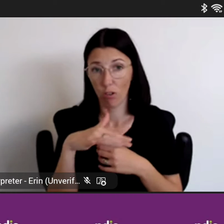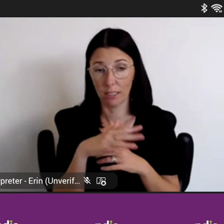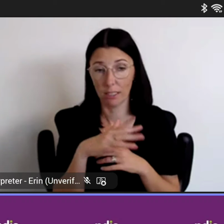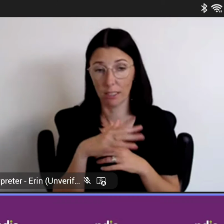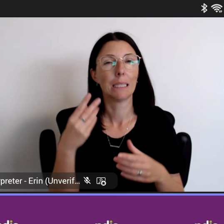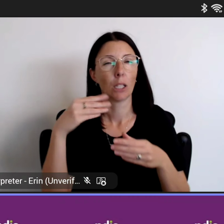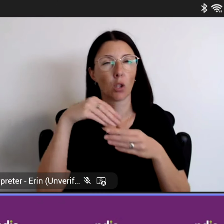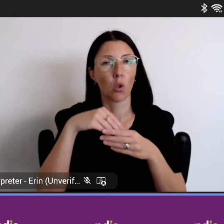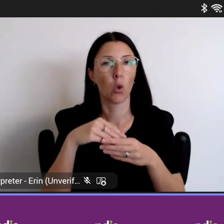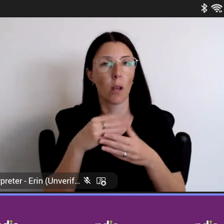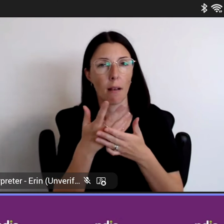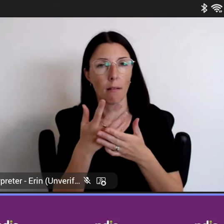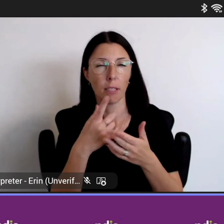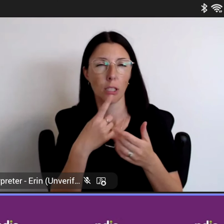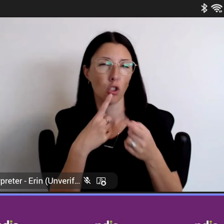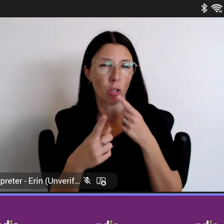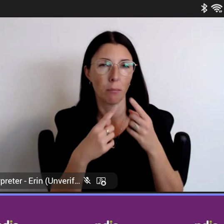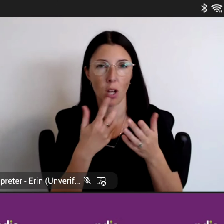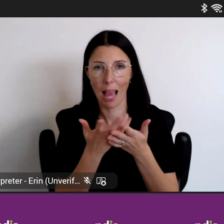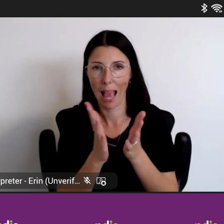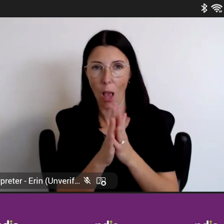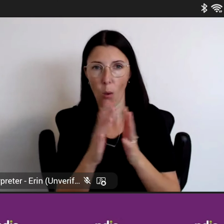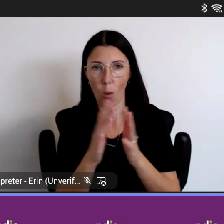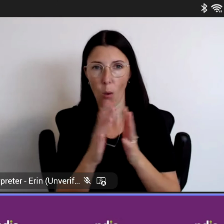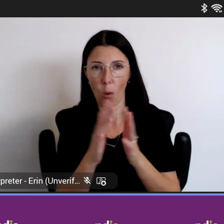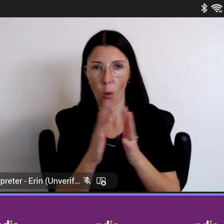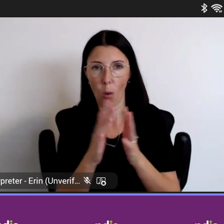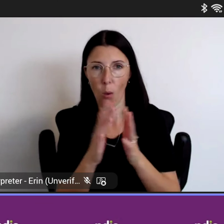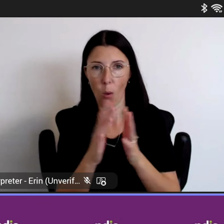impacted, mobility or motor skills,